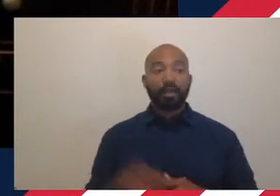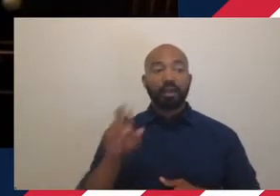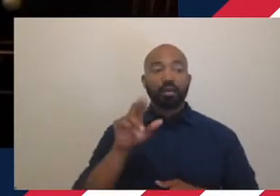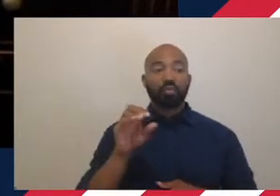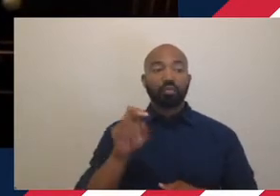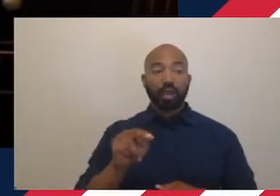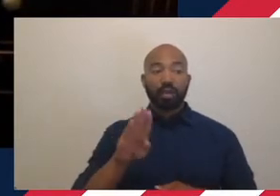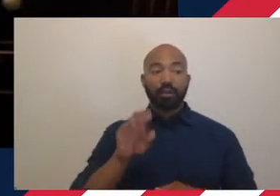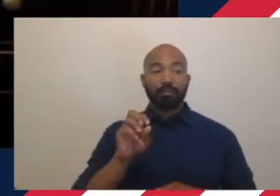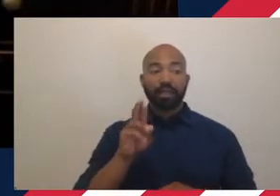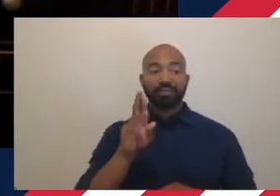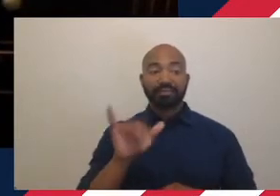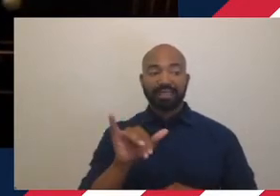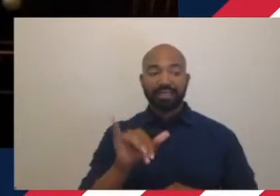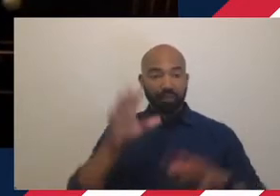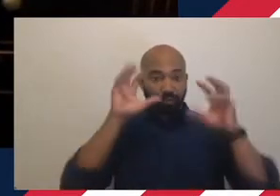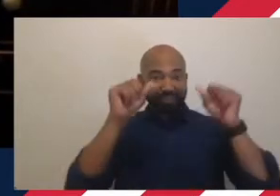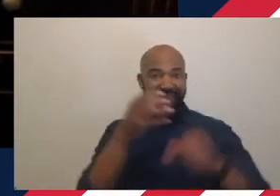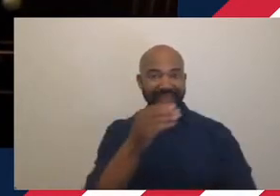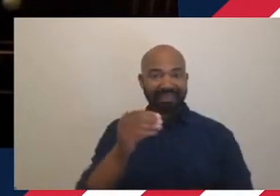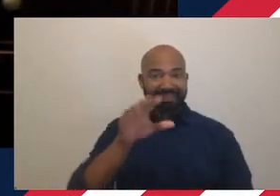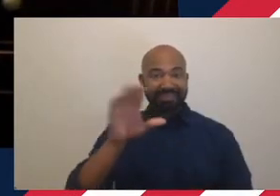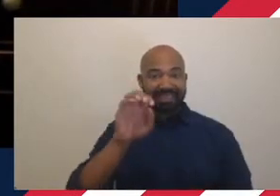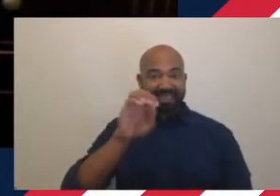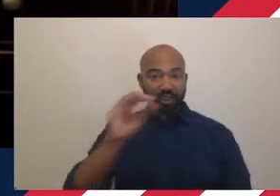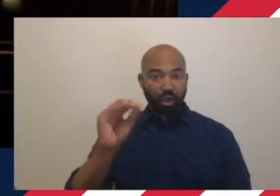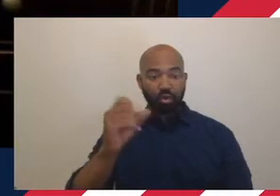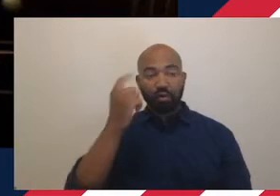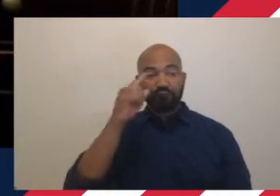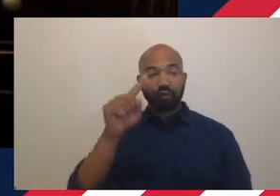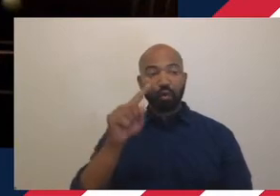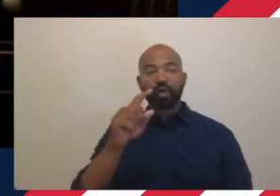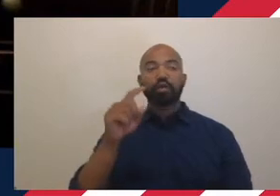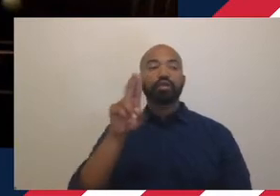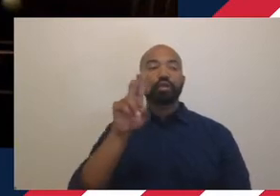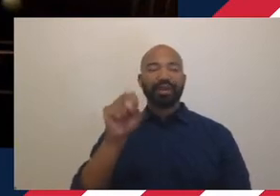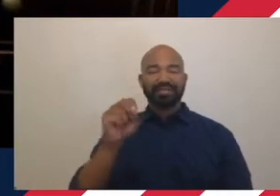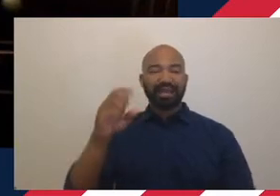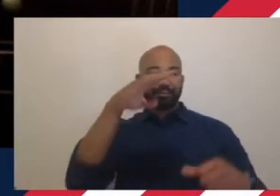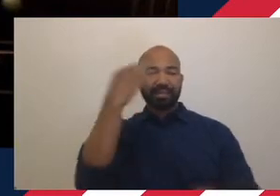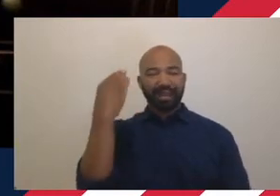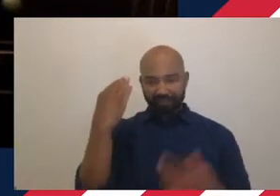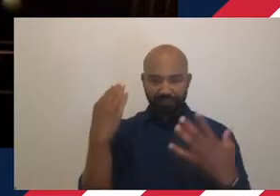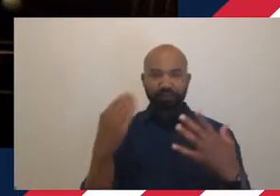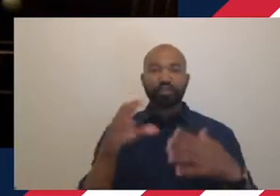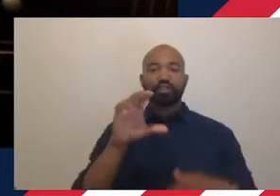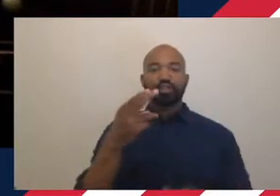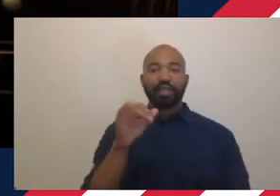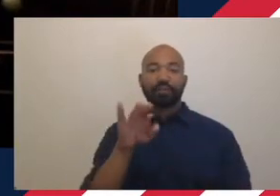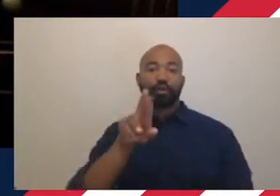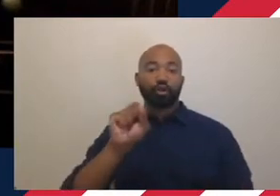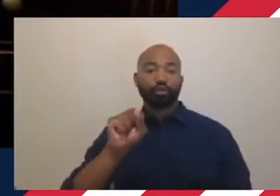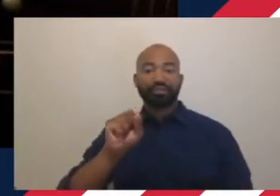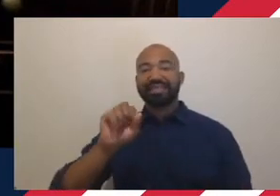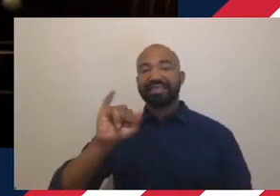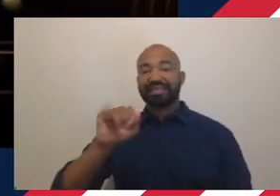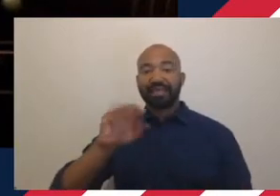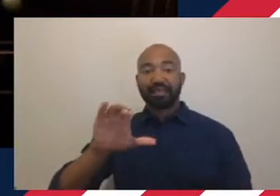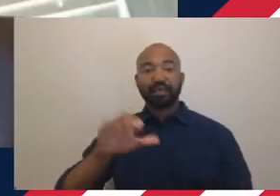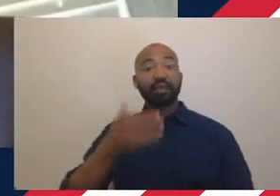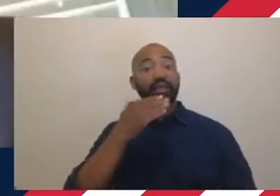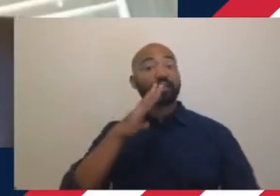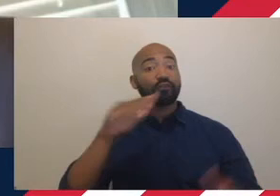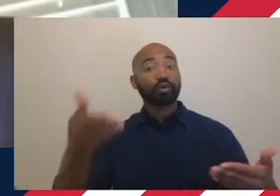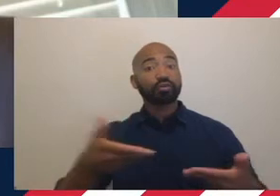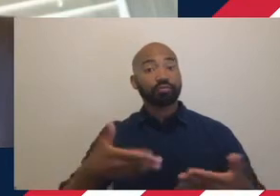the president and CEO of the U.S. Black Chambers, Inc. Thank you for joining us.